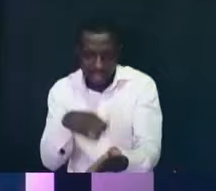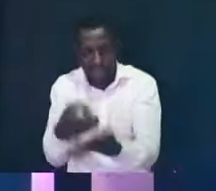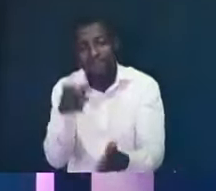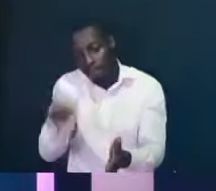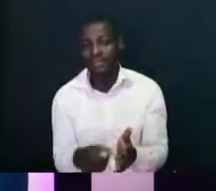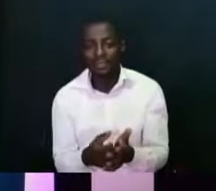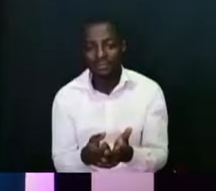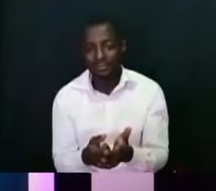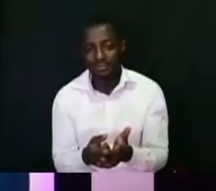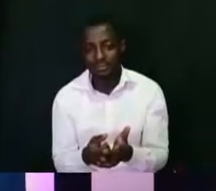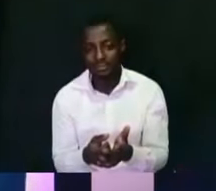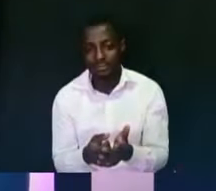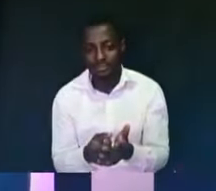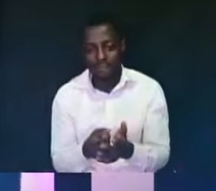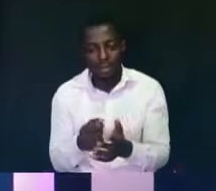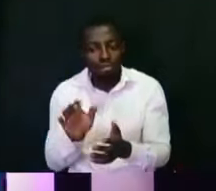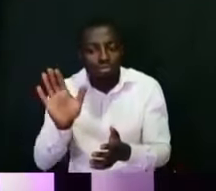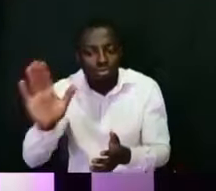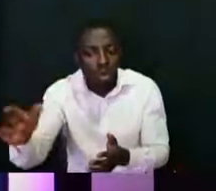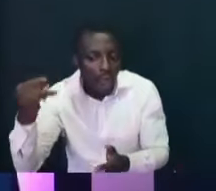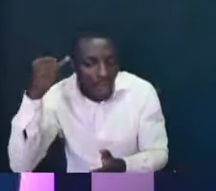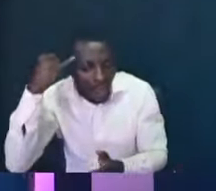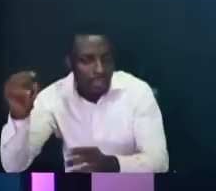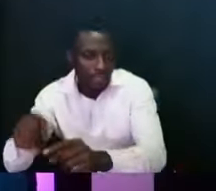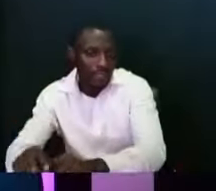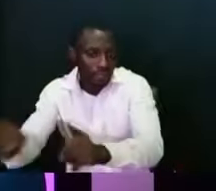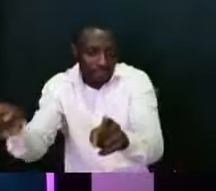reason against the other's stance.